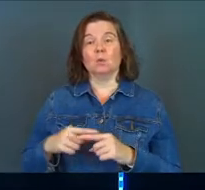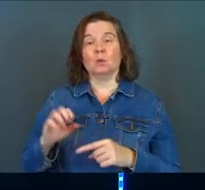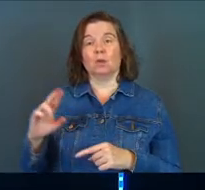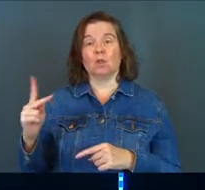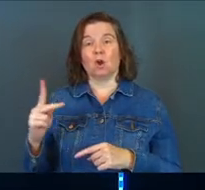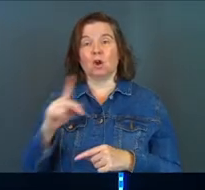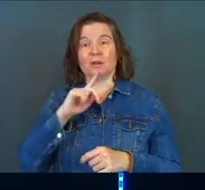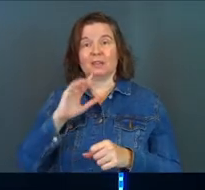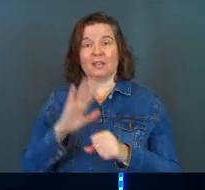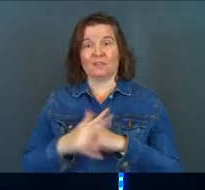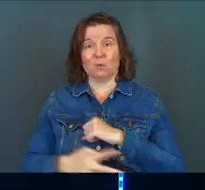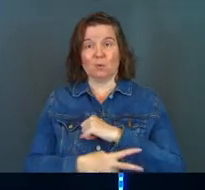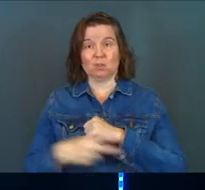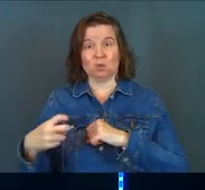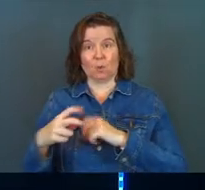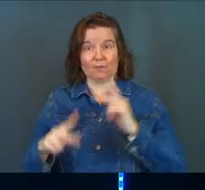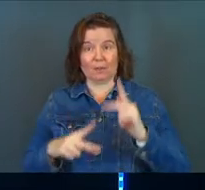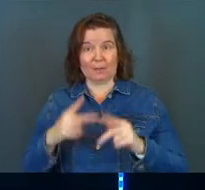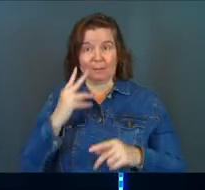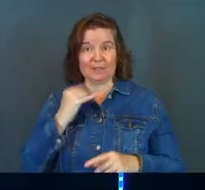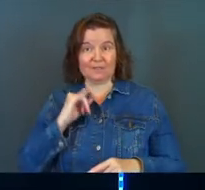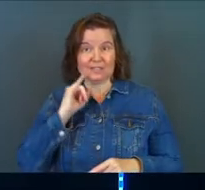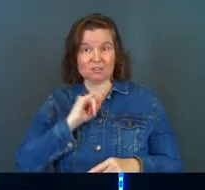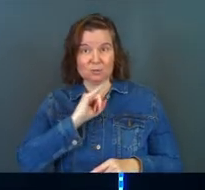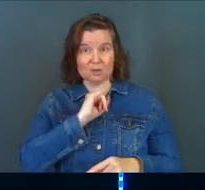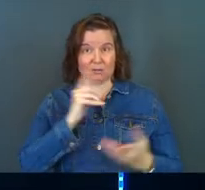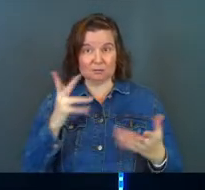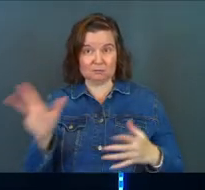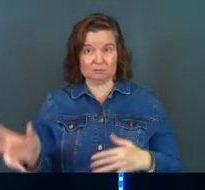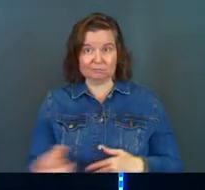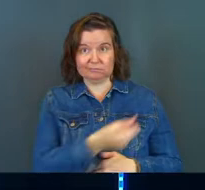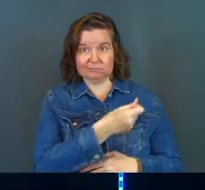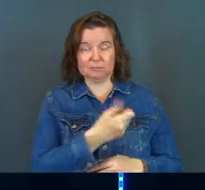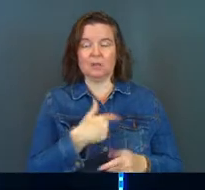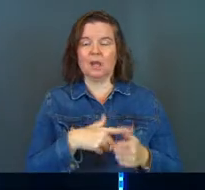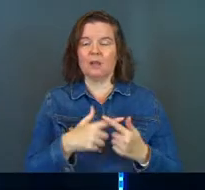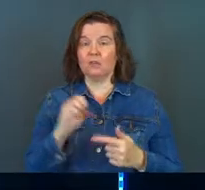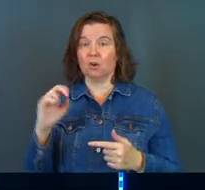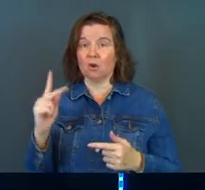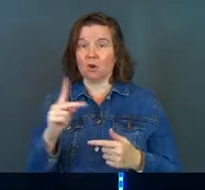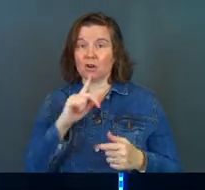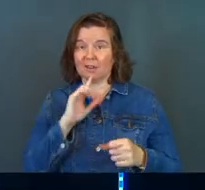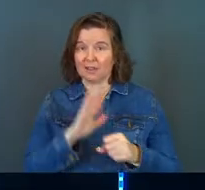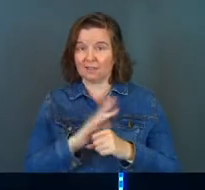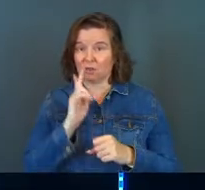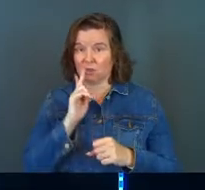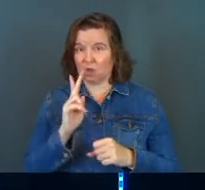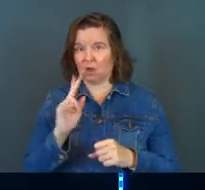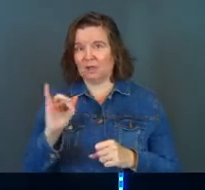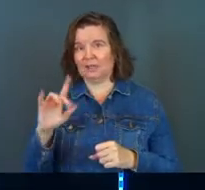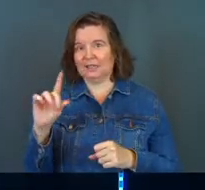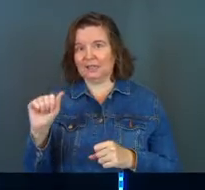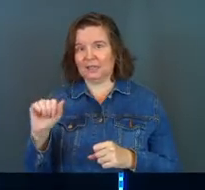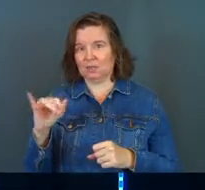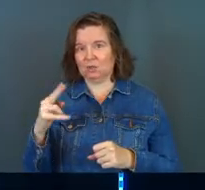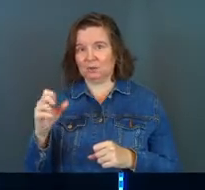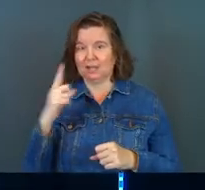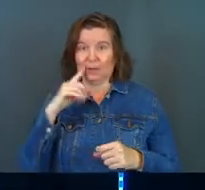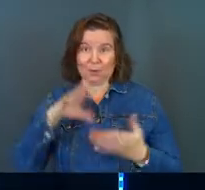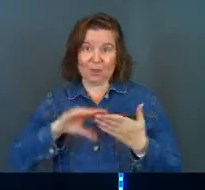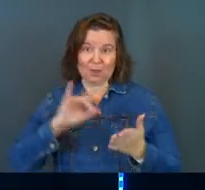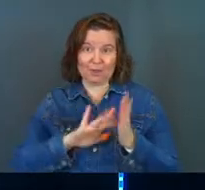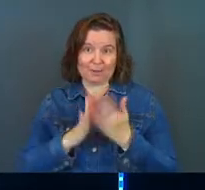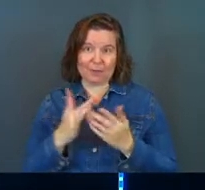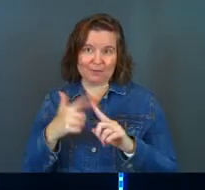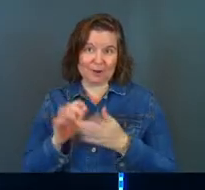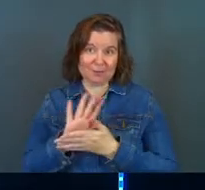Ark of the Covenant was stolen from the people of Israel. And the Ark of the Covenant, if you ever saw Indiana Jones, right? Like that's how we learn the